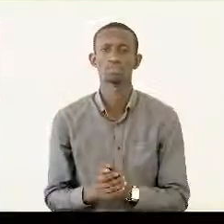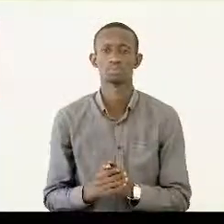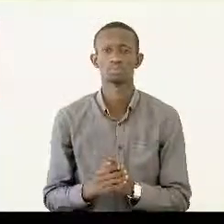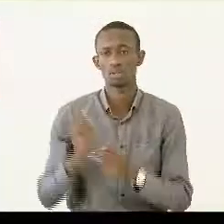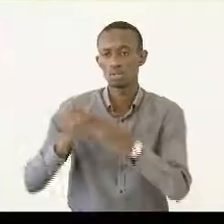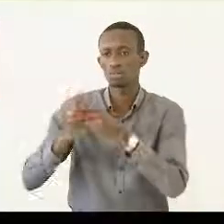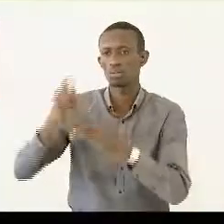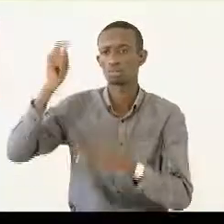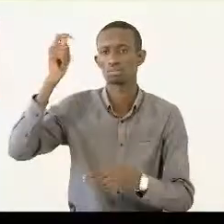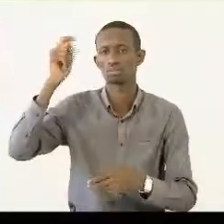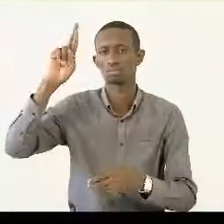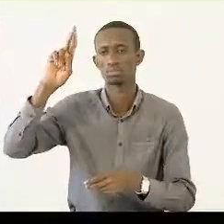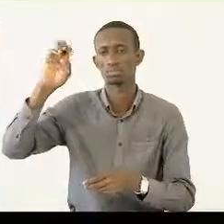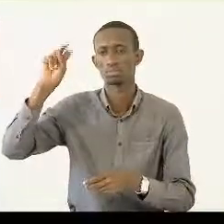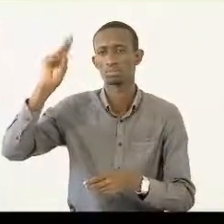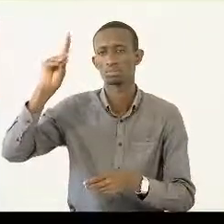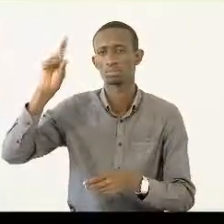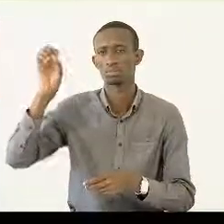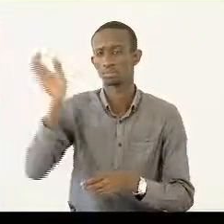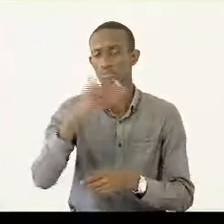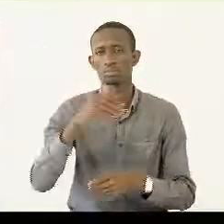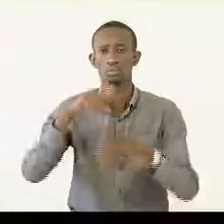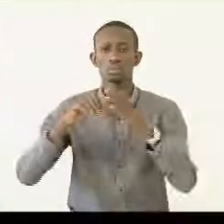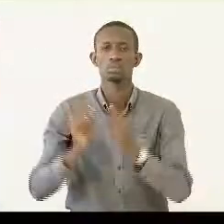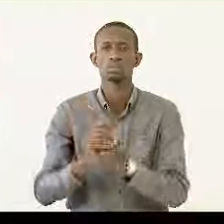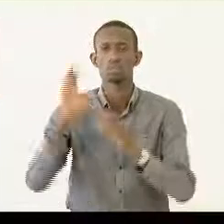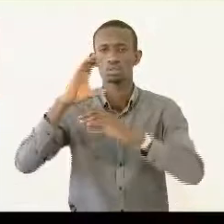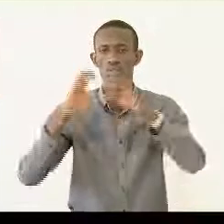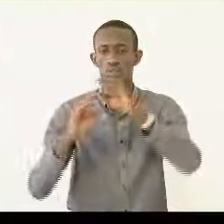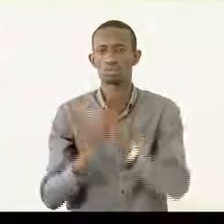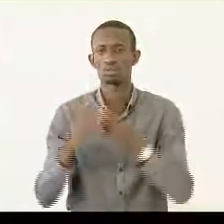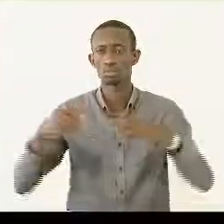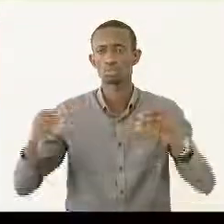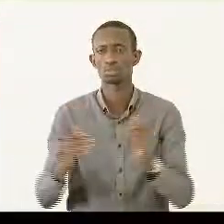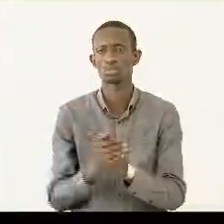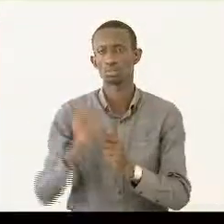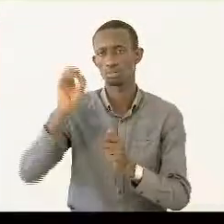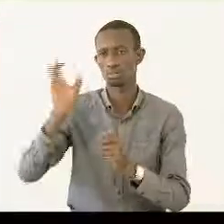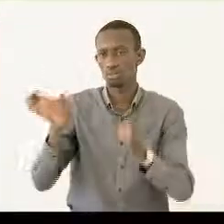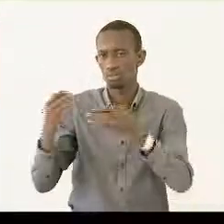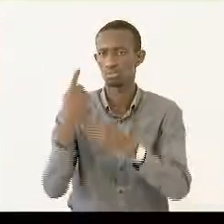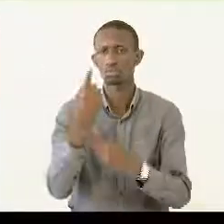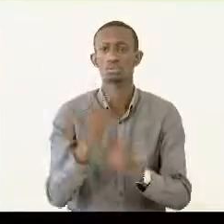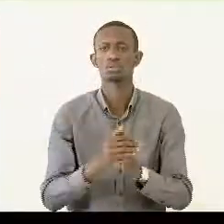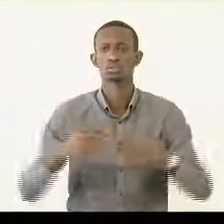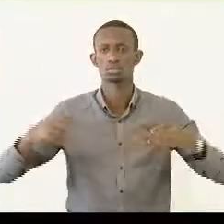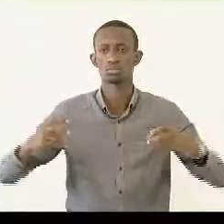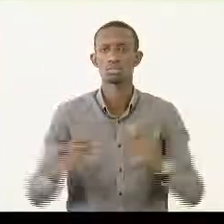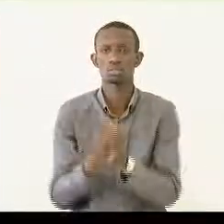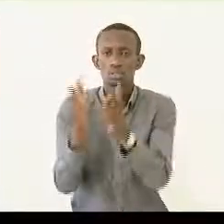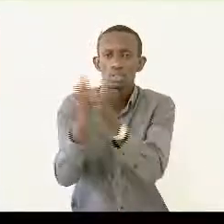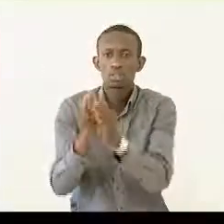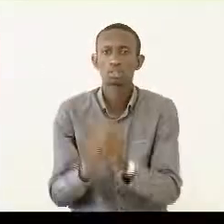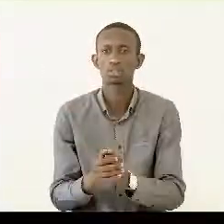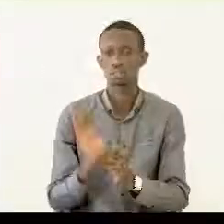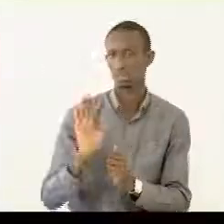chemical properties of group 1 elements and their compounds. And the lesson of today, lesson number 1, we